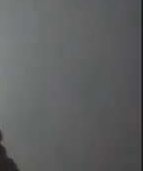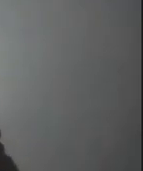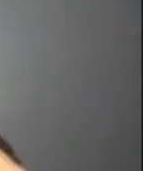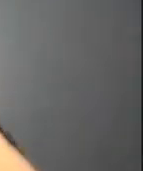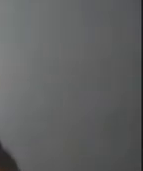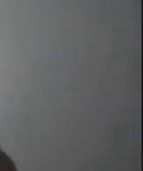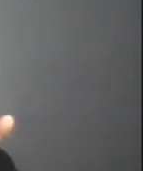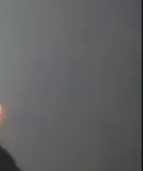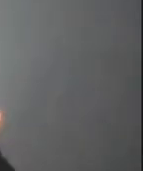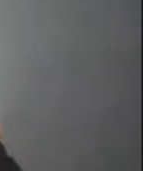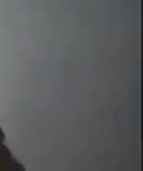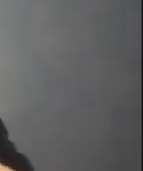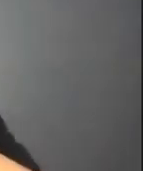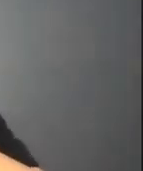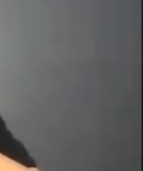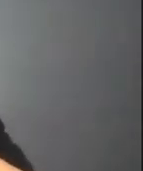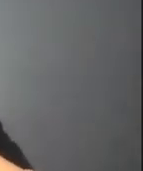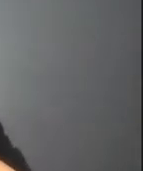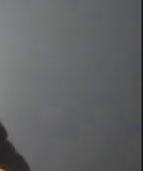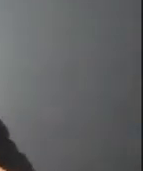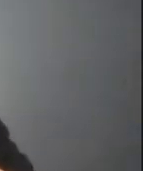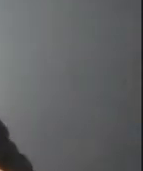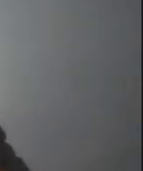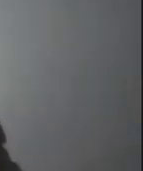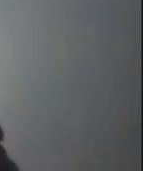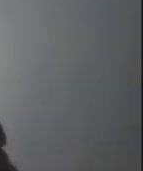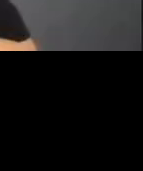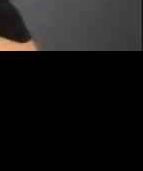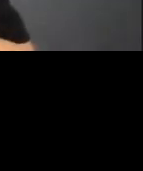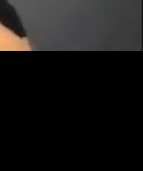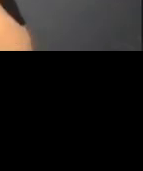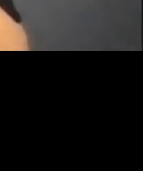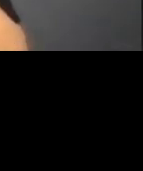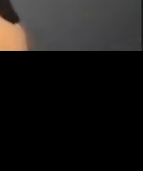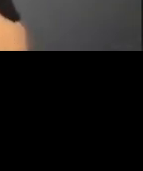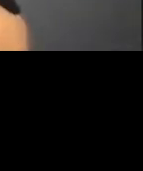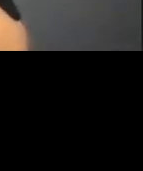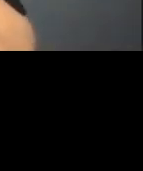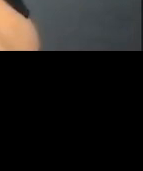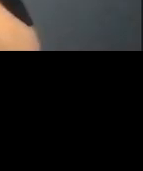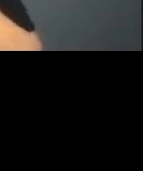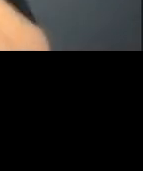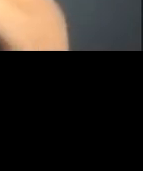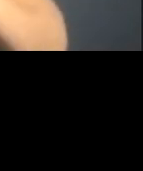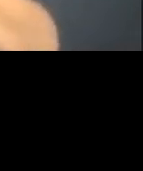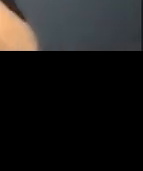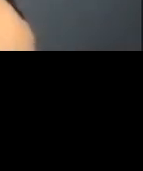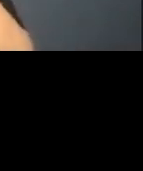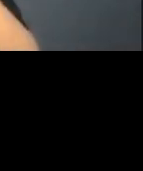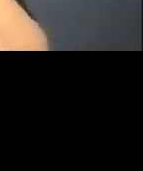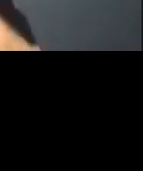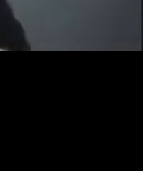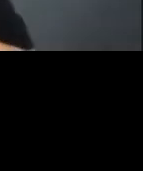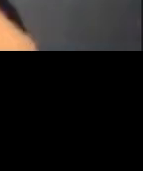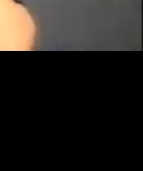for which is my fault. I apologize. We'll try and get it better from here on in. Thank you very much. And thank you all for